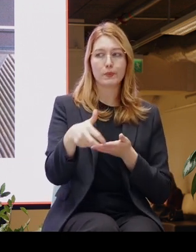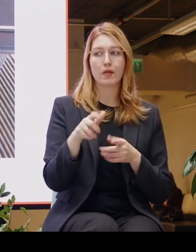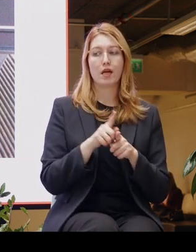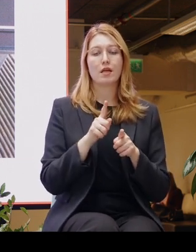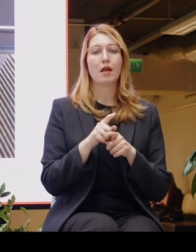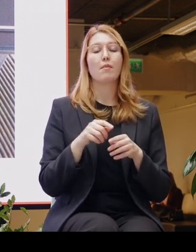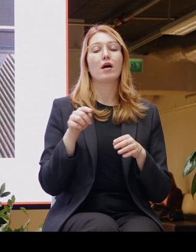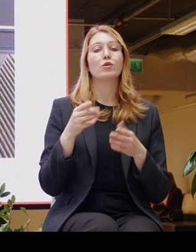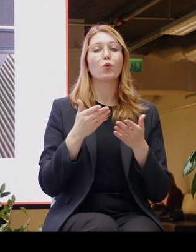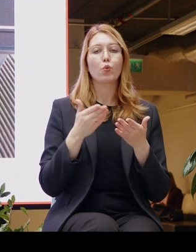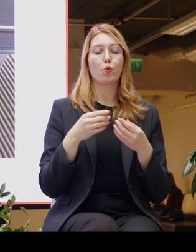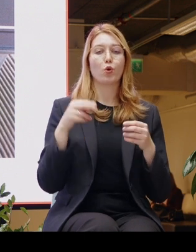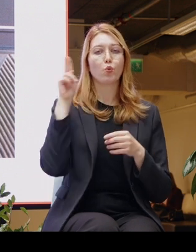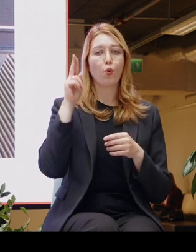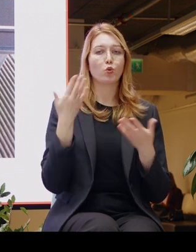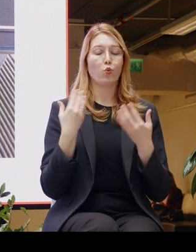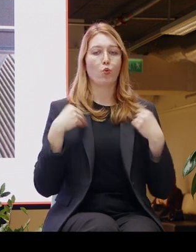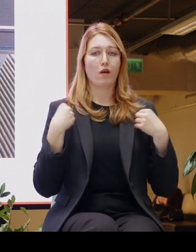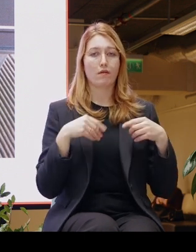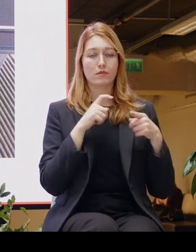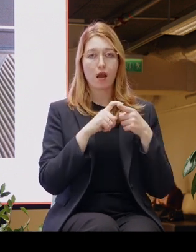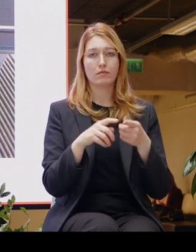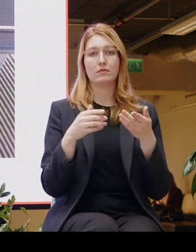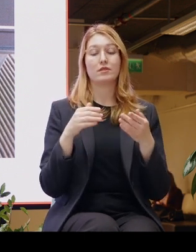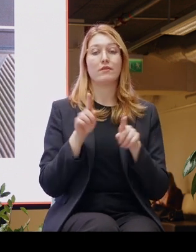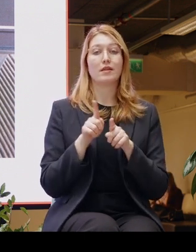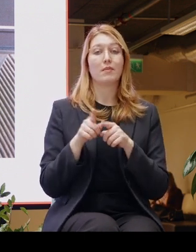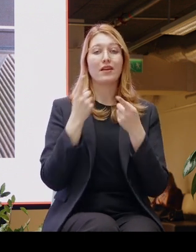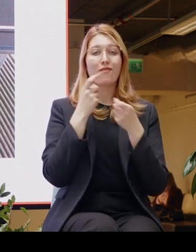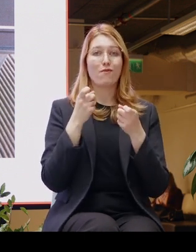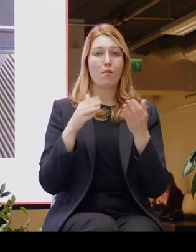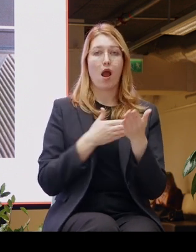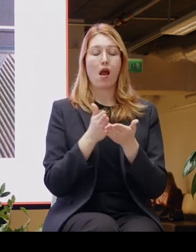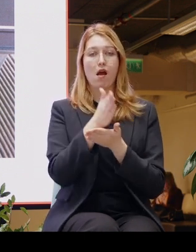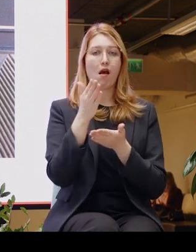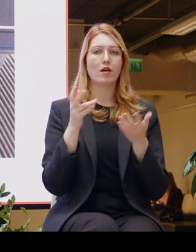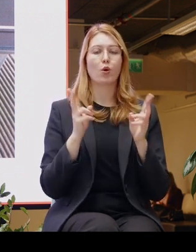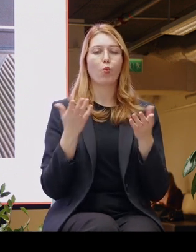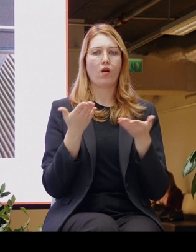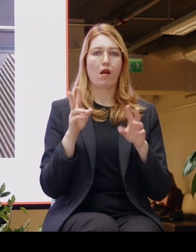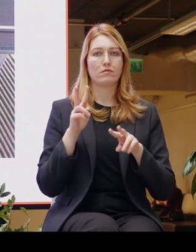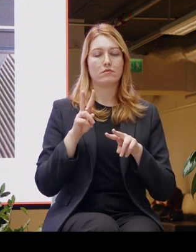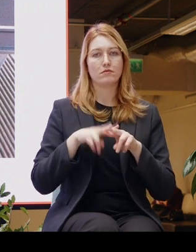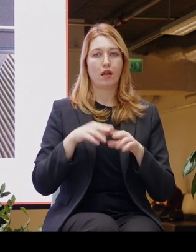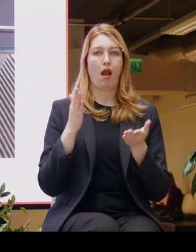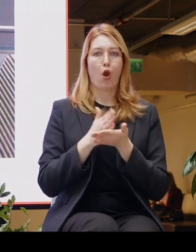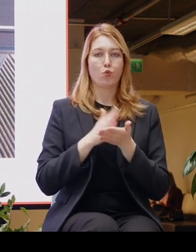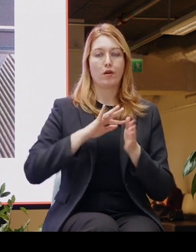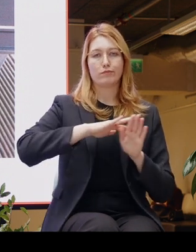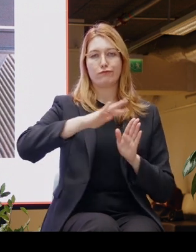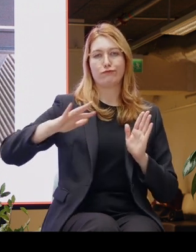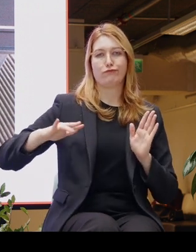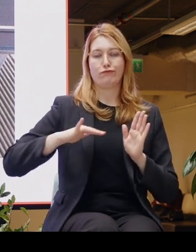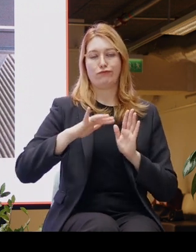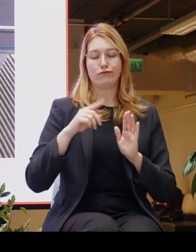wardrobe, and also to the information point. And there in the information point, you can